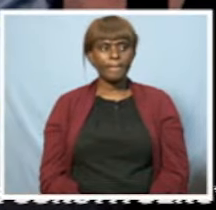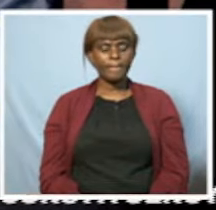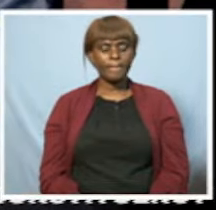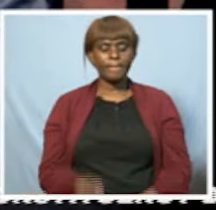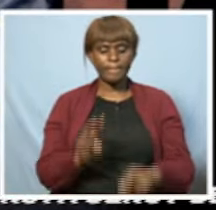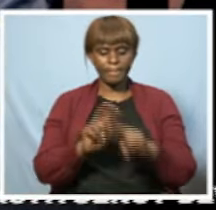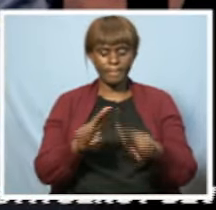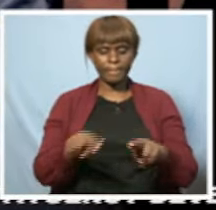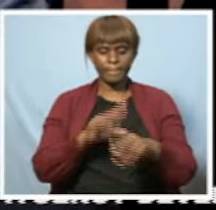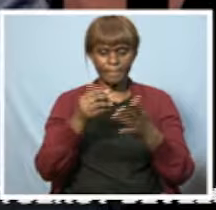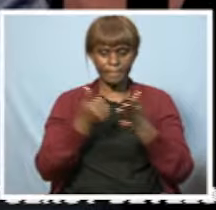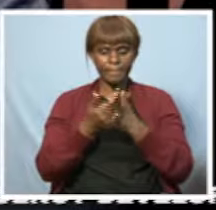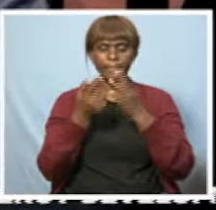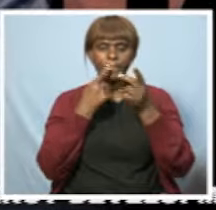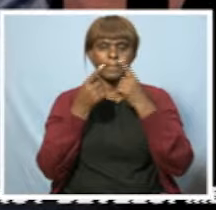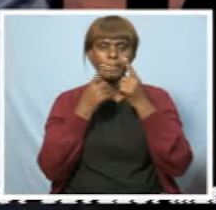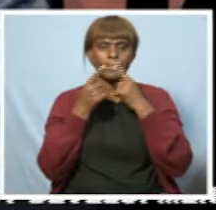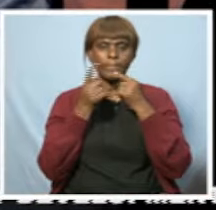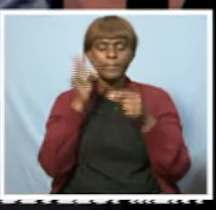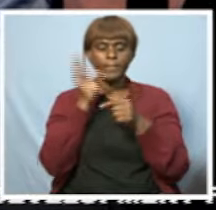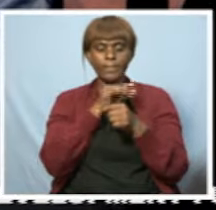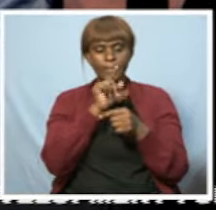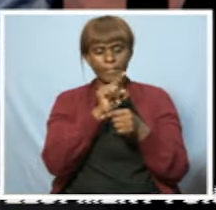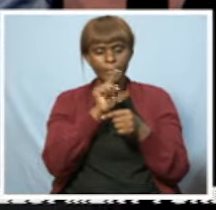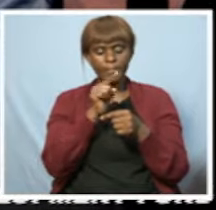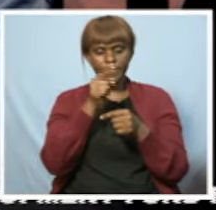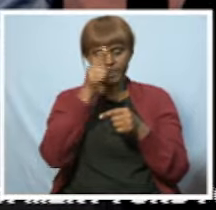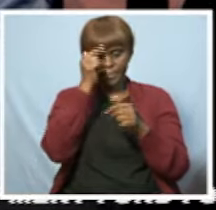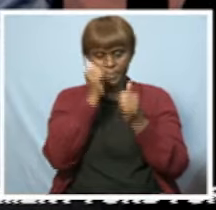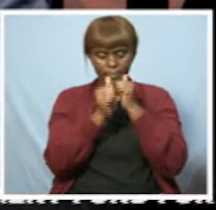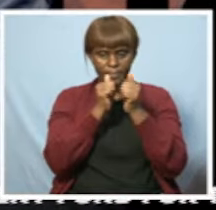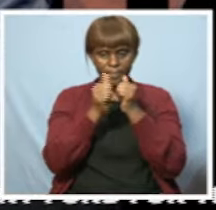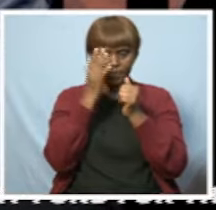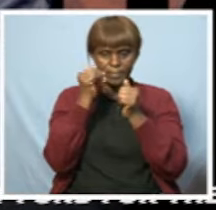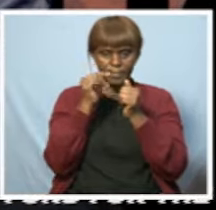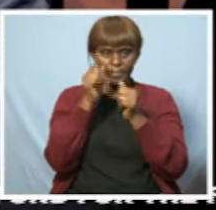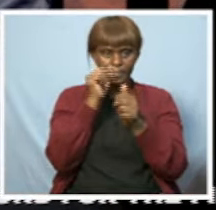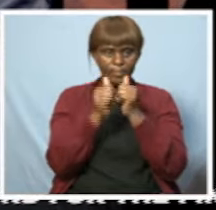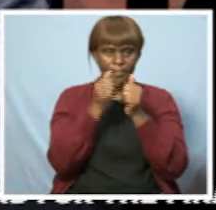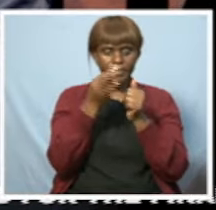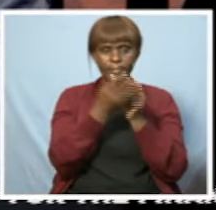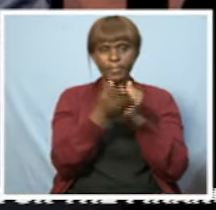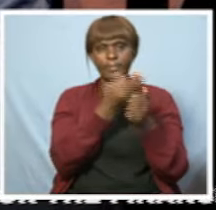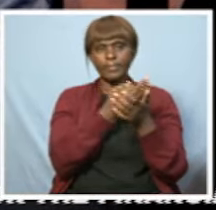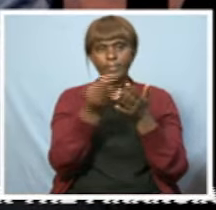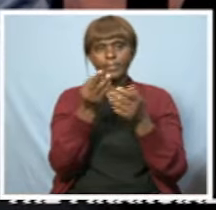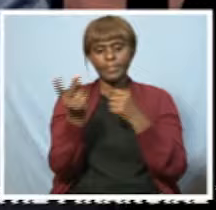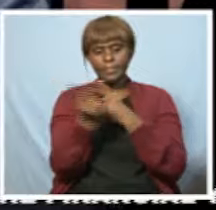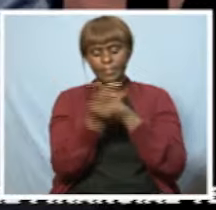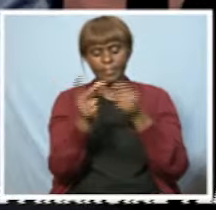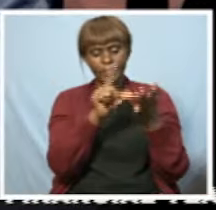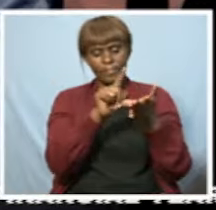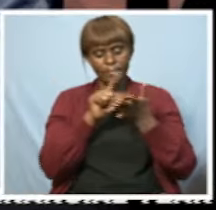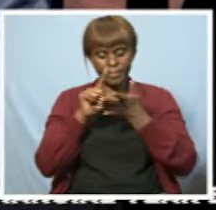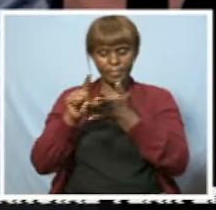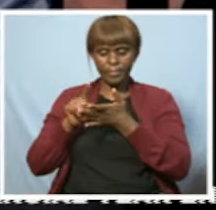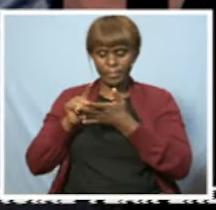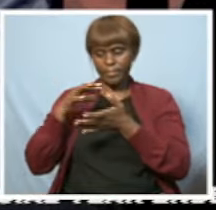Chair, the council is saying this was because of failure by 2 loan